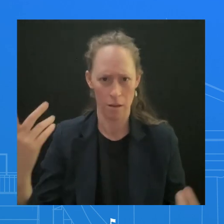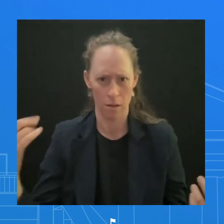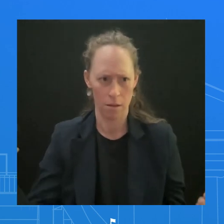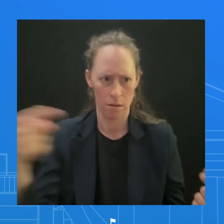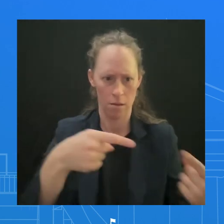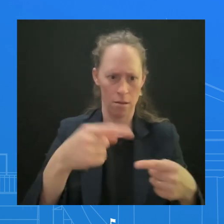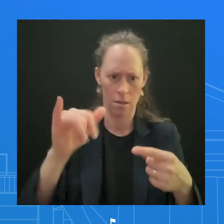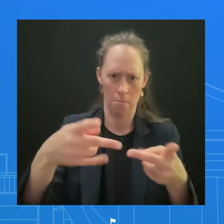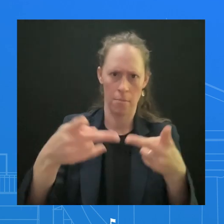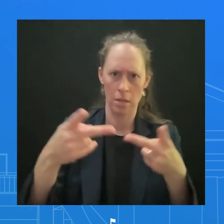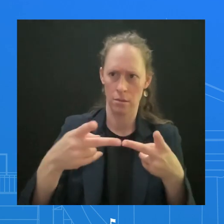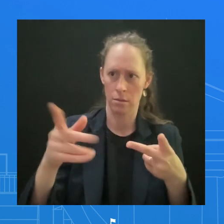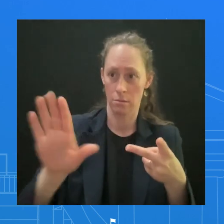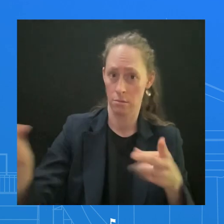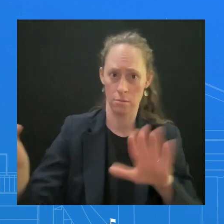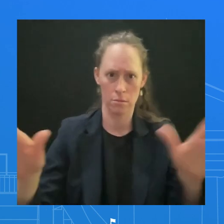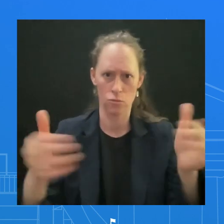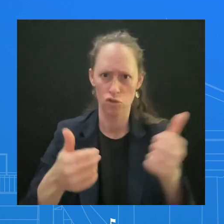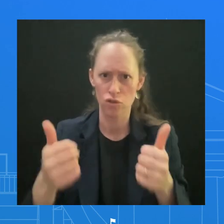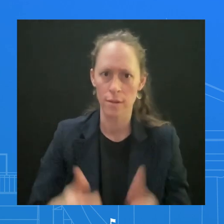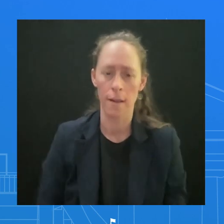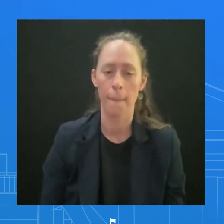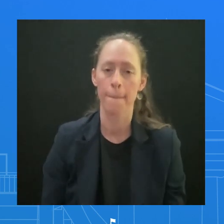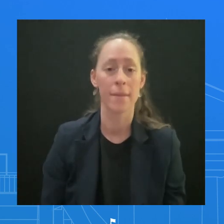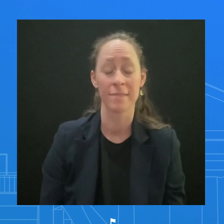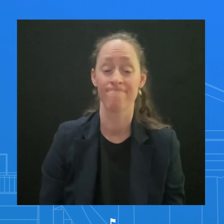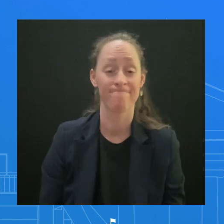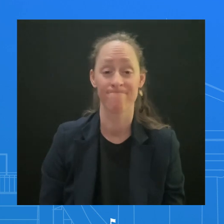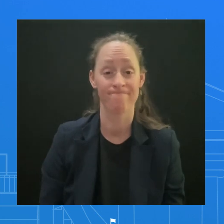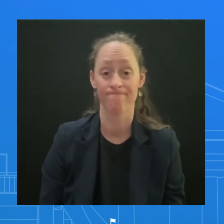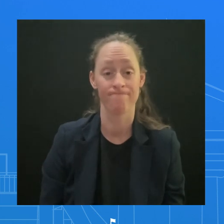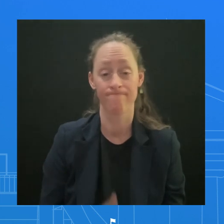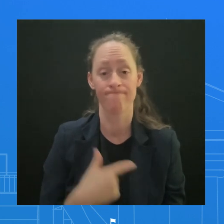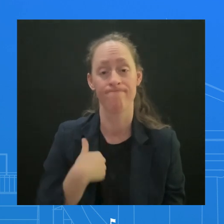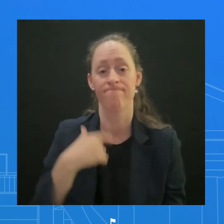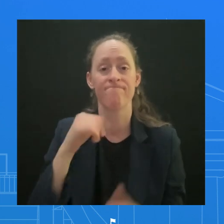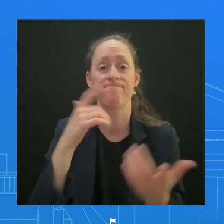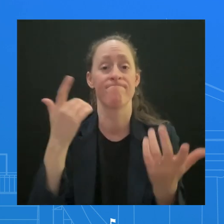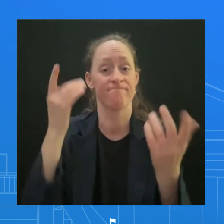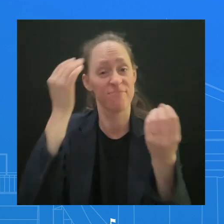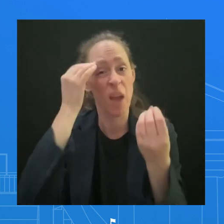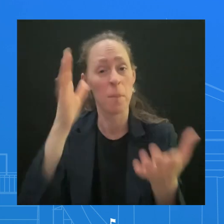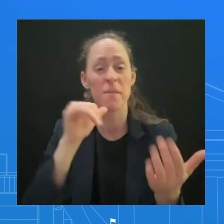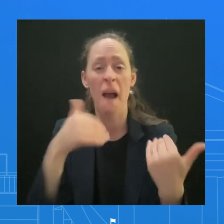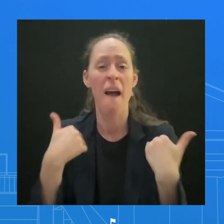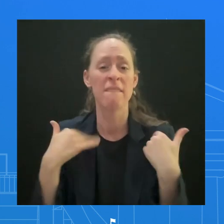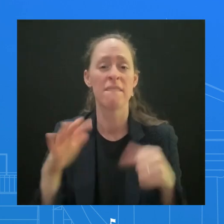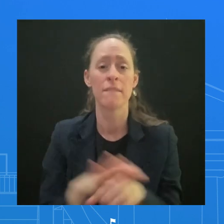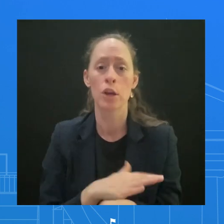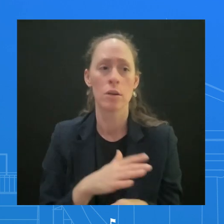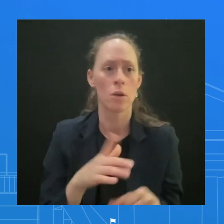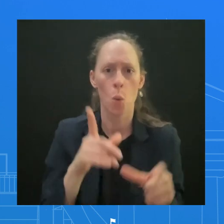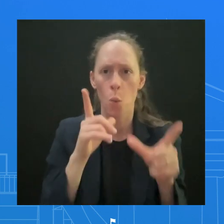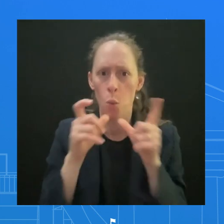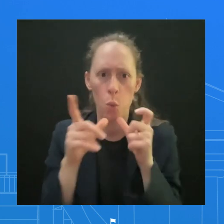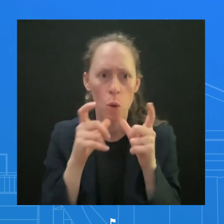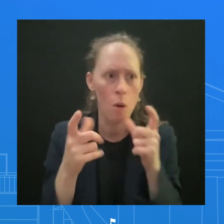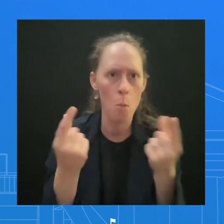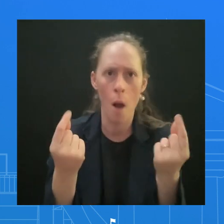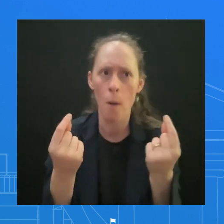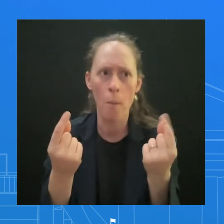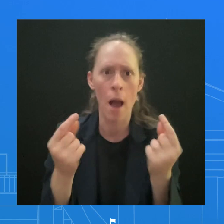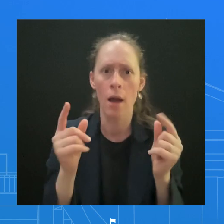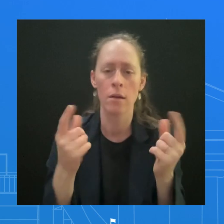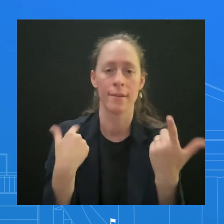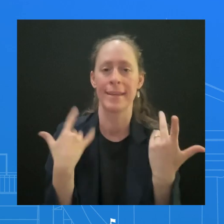anything to confirm them or speak to the validity of them. The only other thing I'd say, and we've said this before too, is that